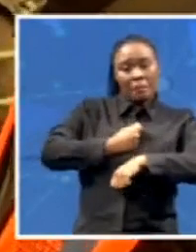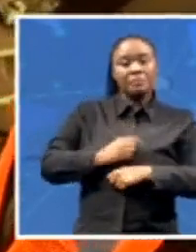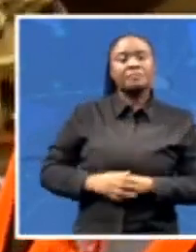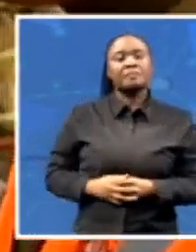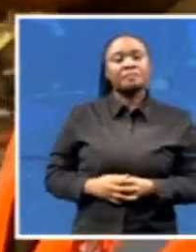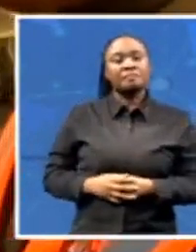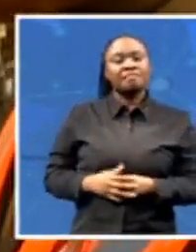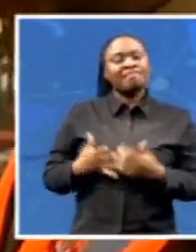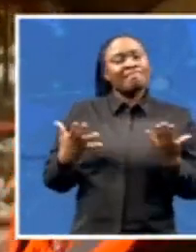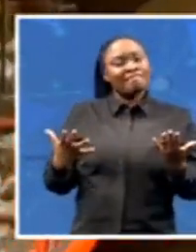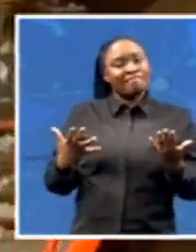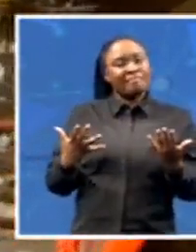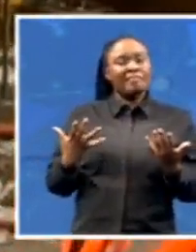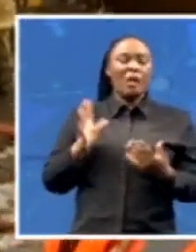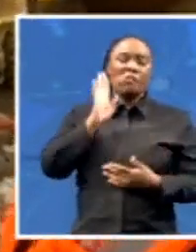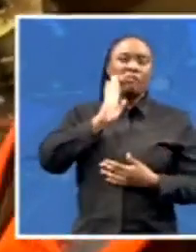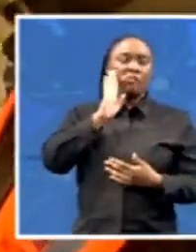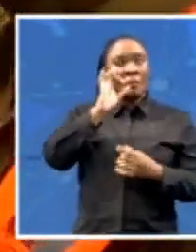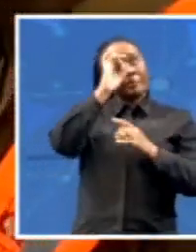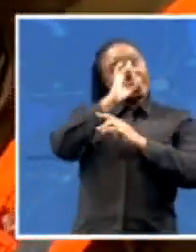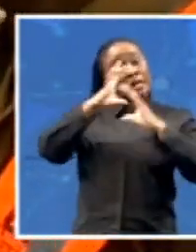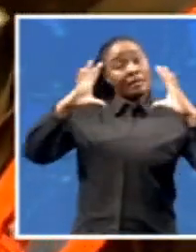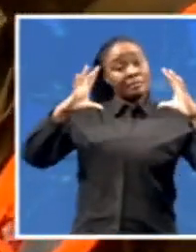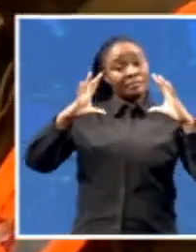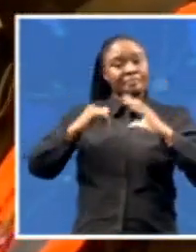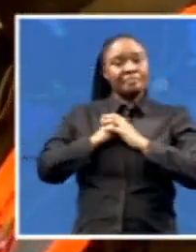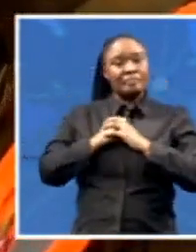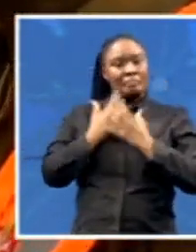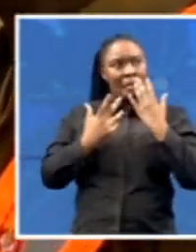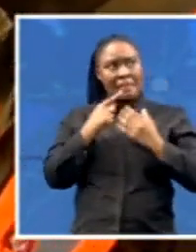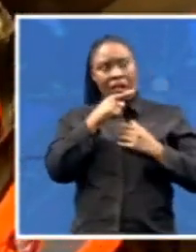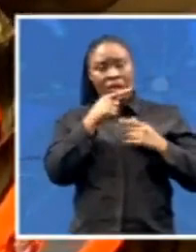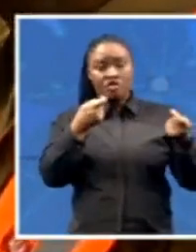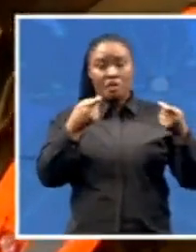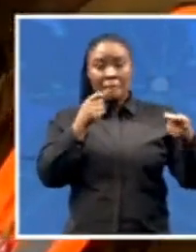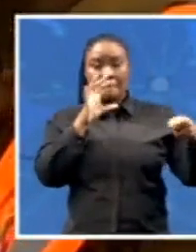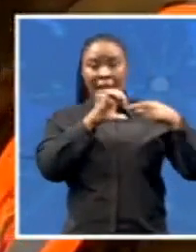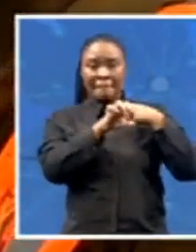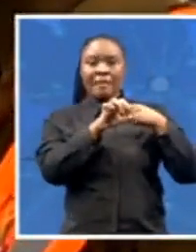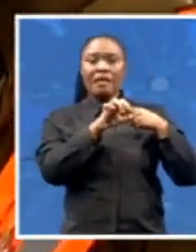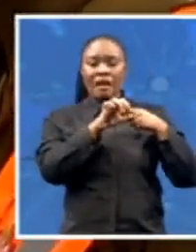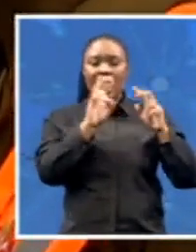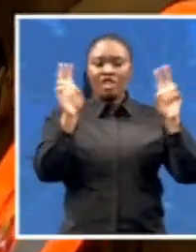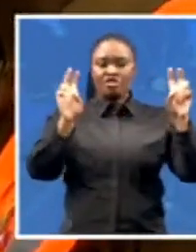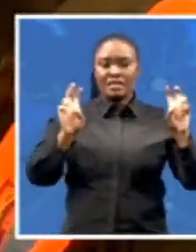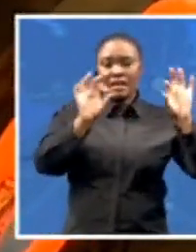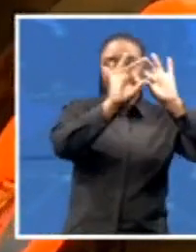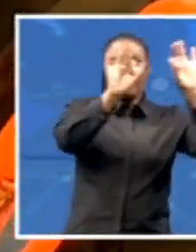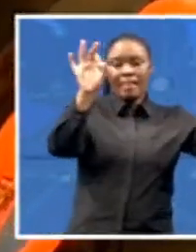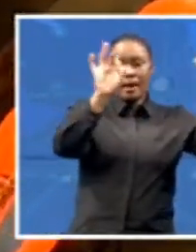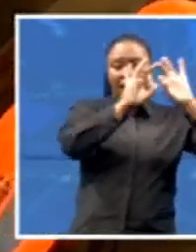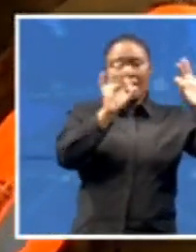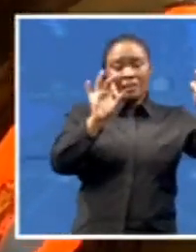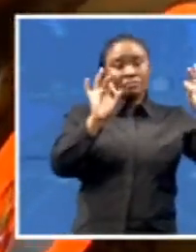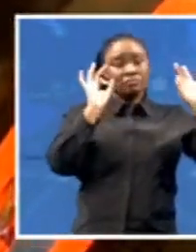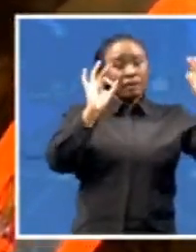you find again that it's illegal connections of electricity. I understand you will shut down the shops, but what other serious action will be